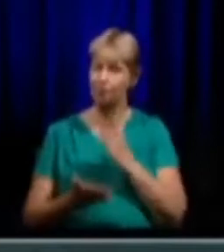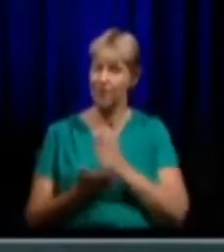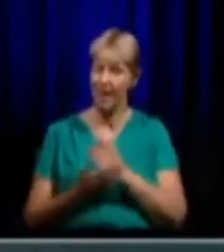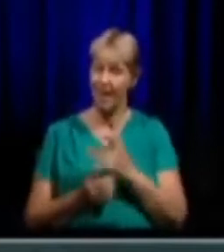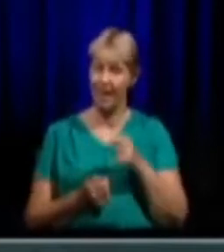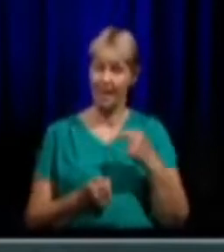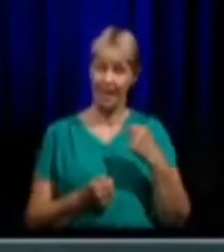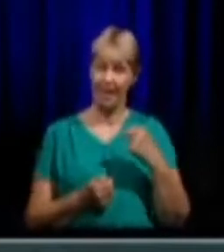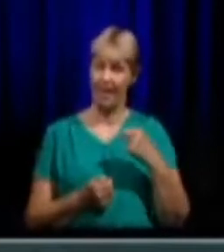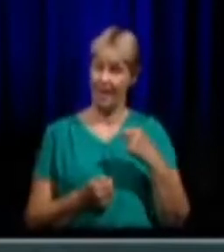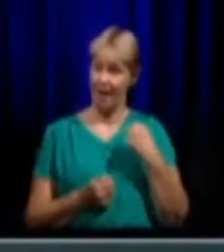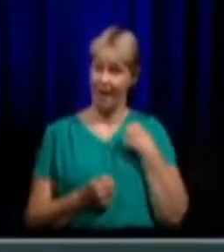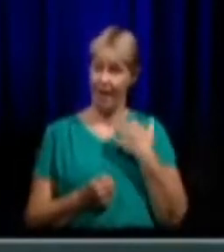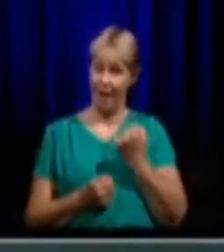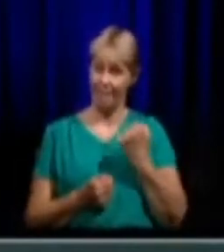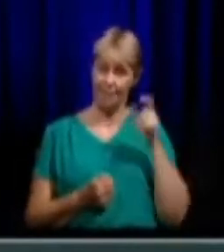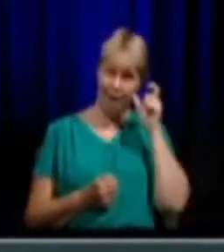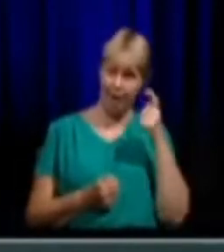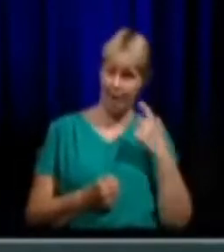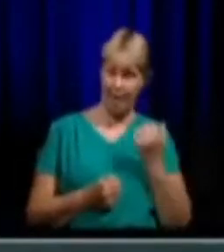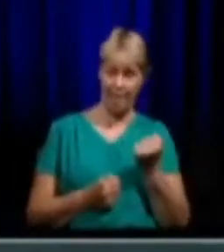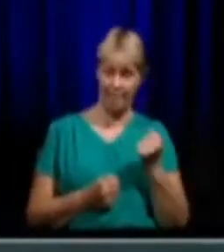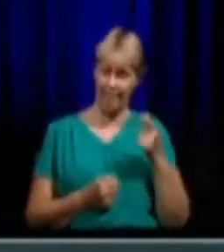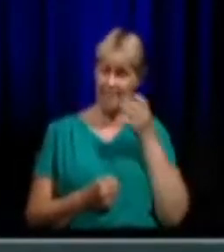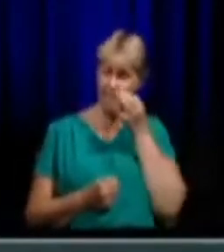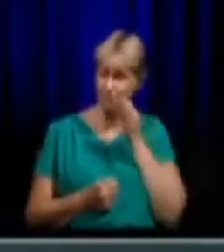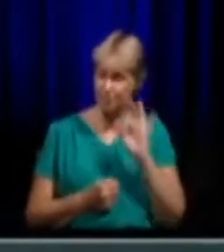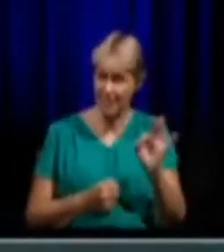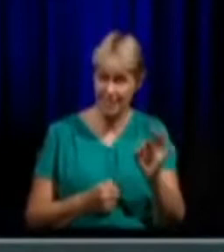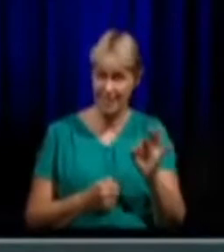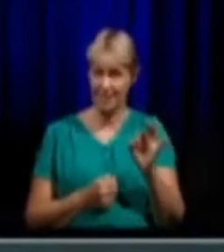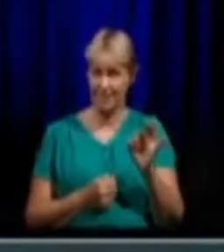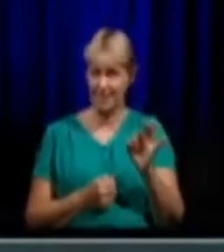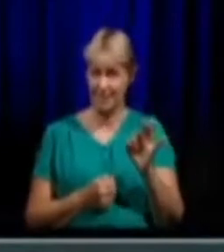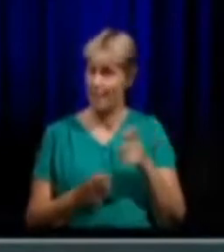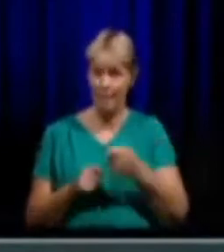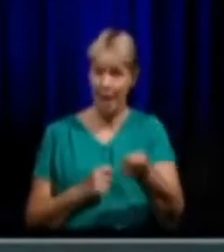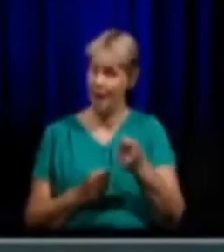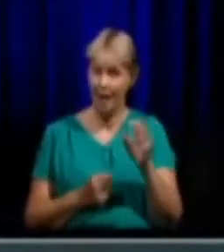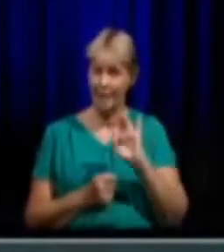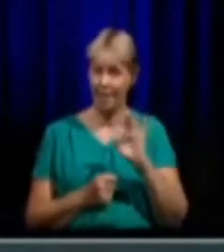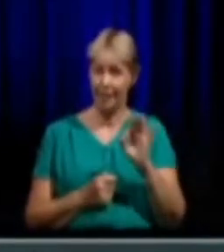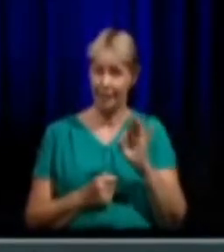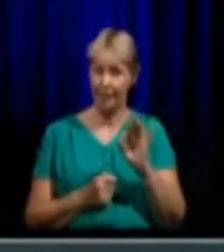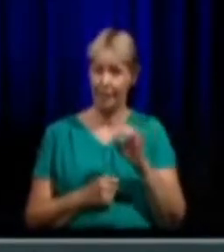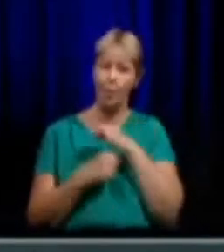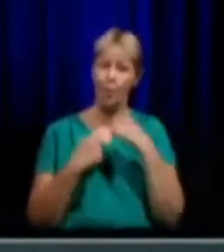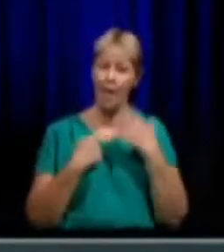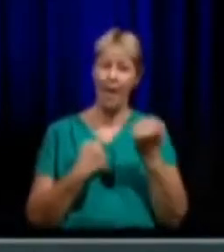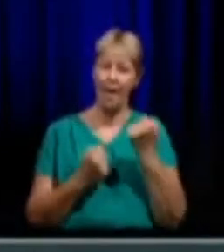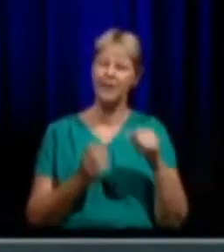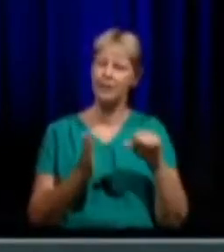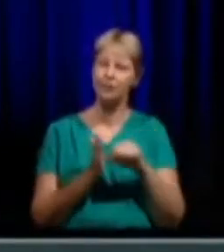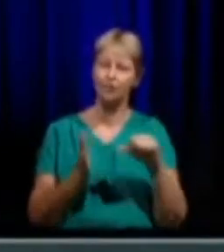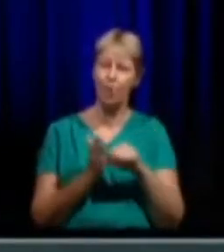I have to put that in inverted commas, they were free. So our insurance company, our life insurance company had this program where they gave